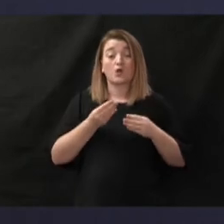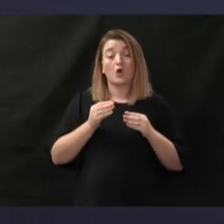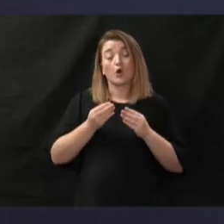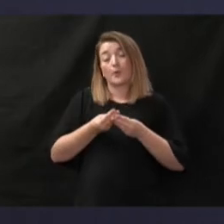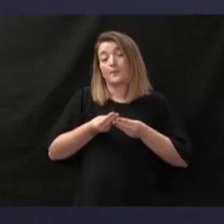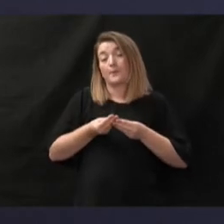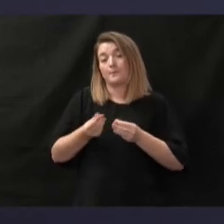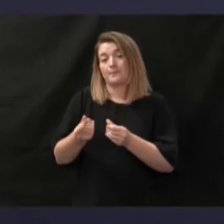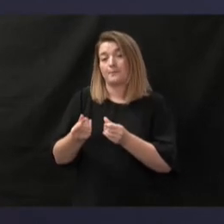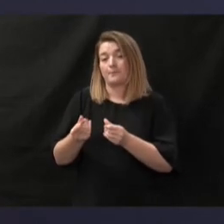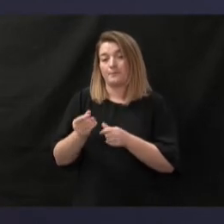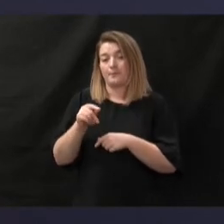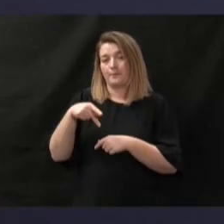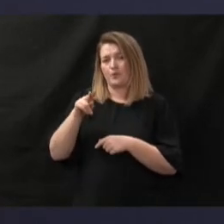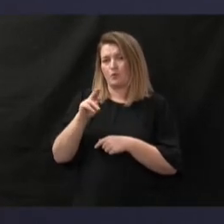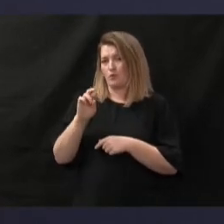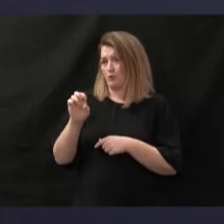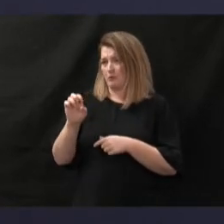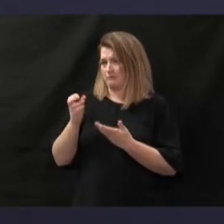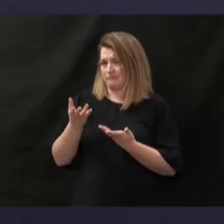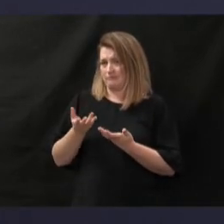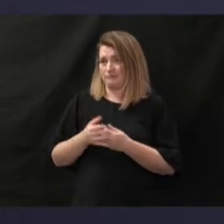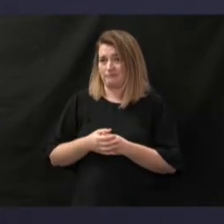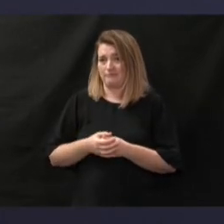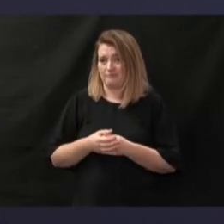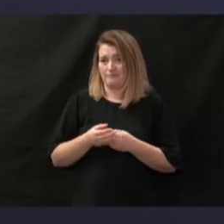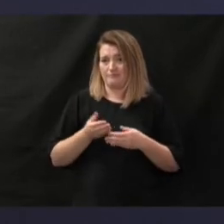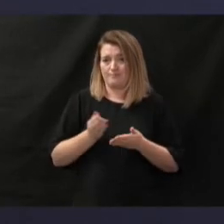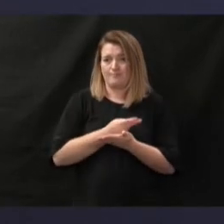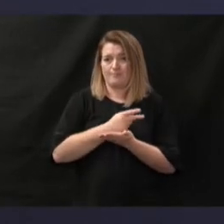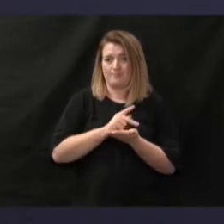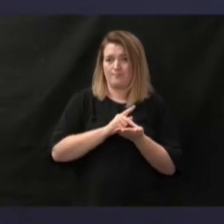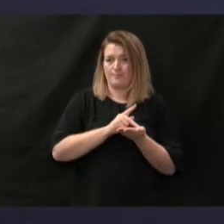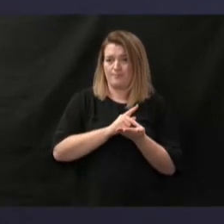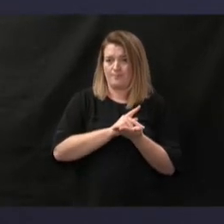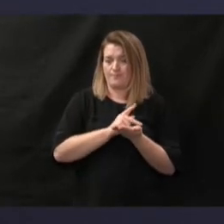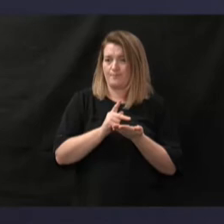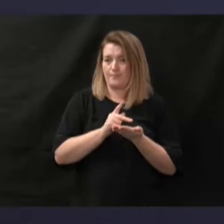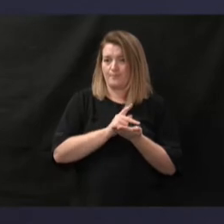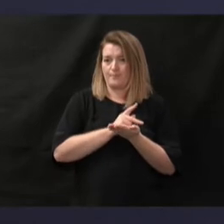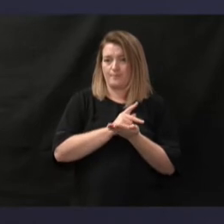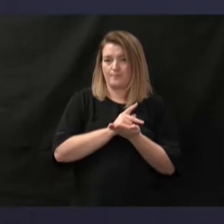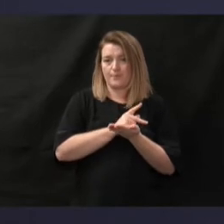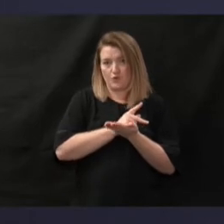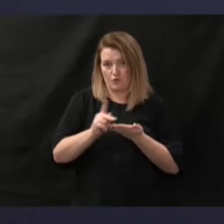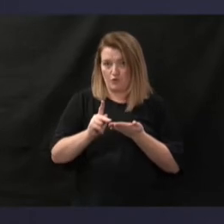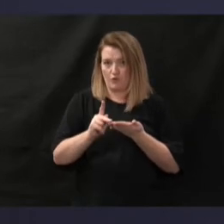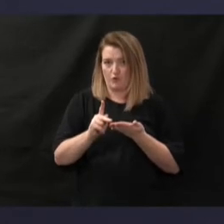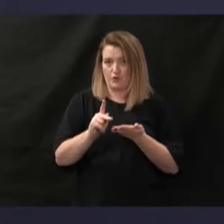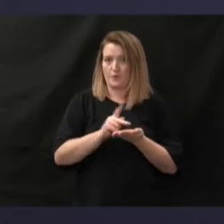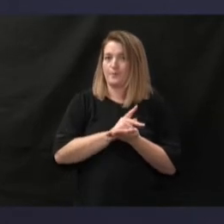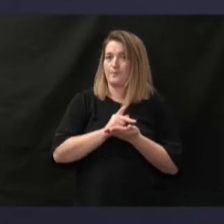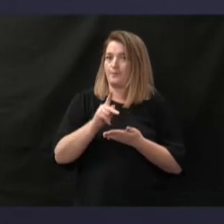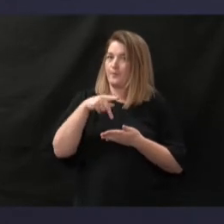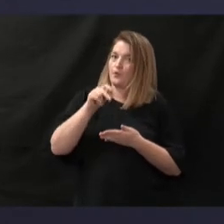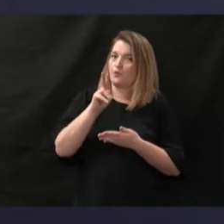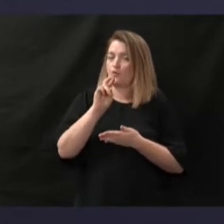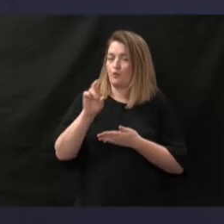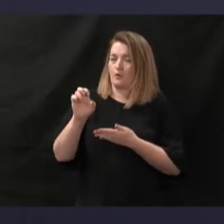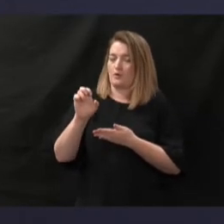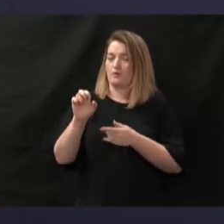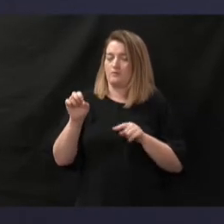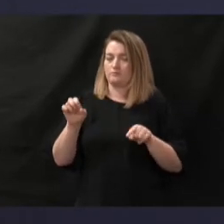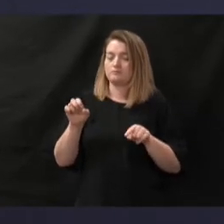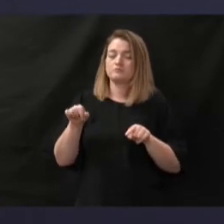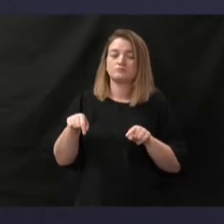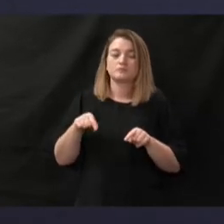and you gotta make sure that it doesn't have a schwa sound when you begin. We're gonna kinda edge into that. And the first word, class,